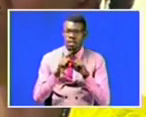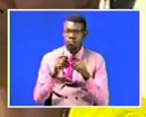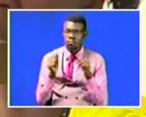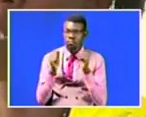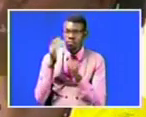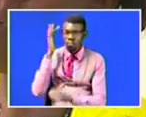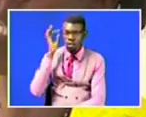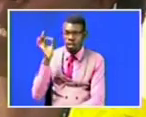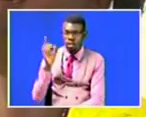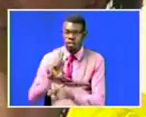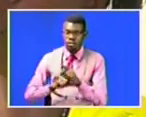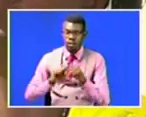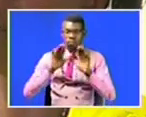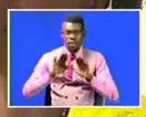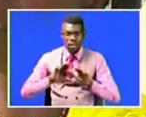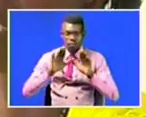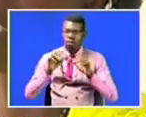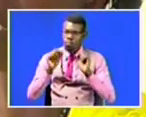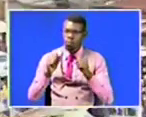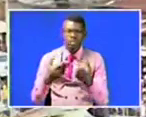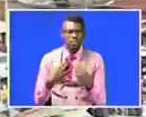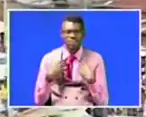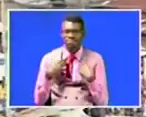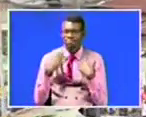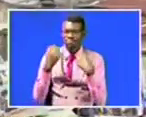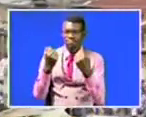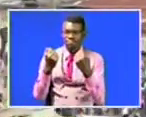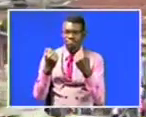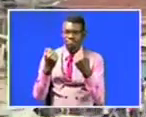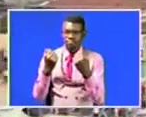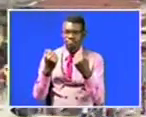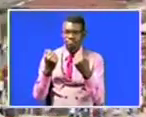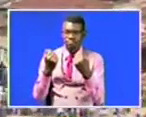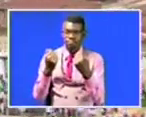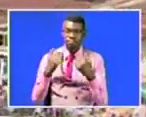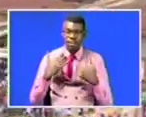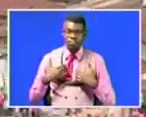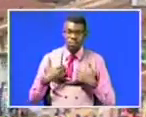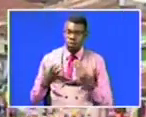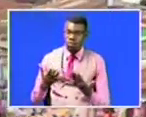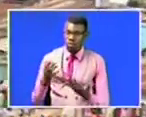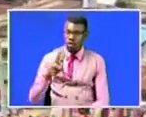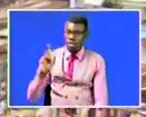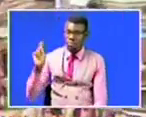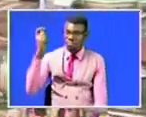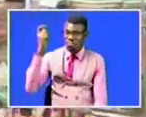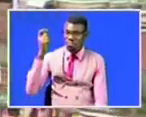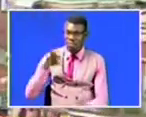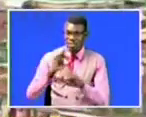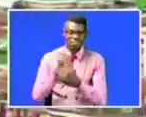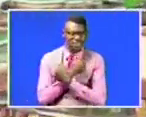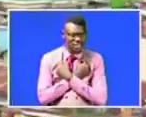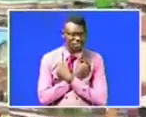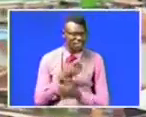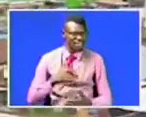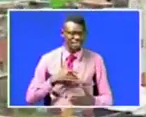Ukifuatilia, unaweza tibiwa tu na upone. It is bad news for tea drinkers from Kenya's western region, who are among those who take